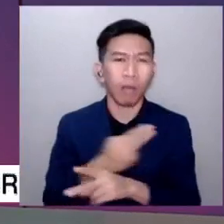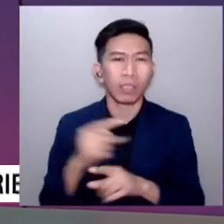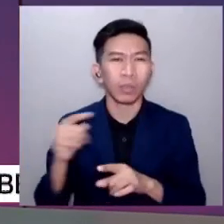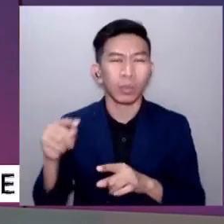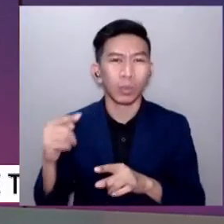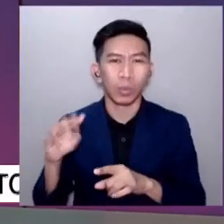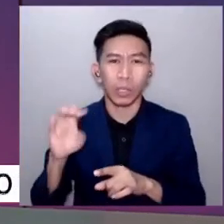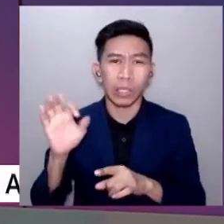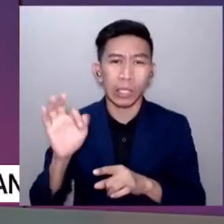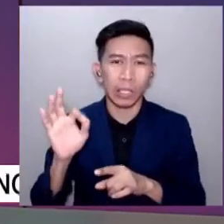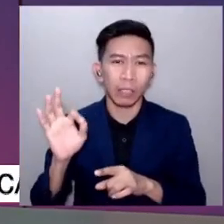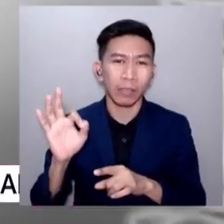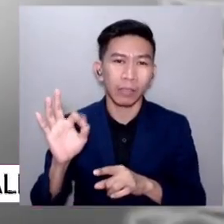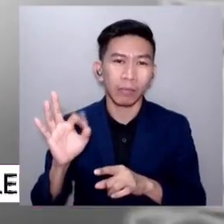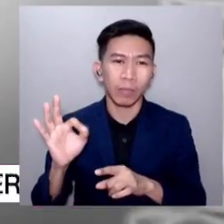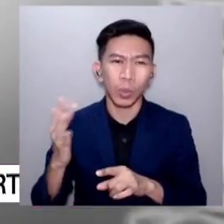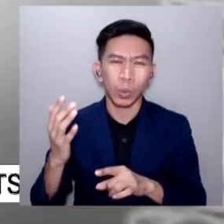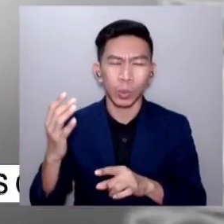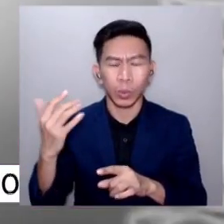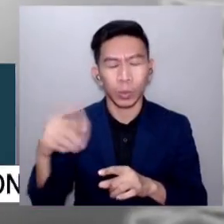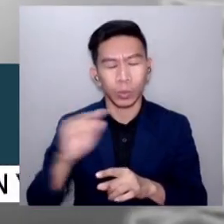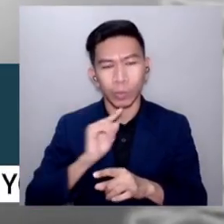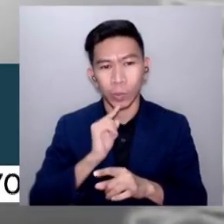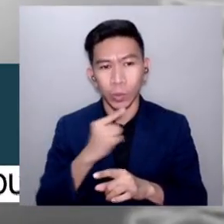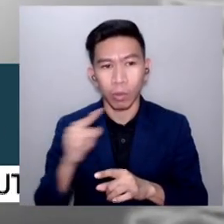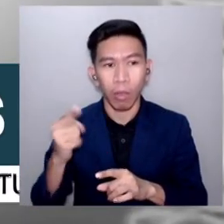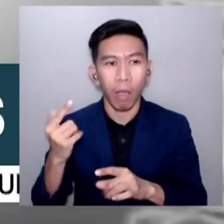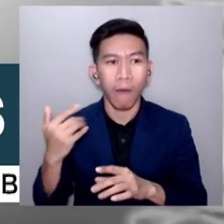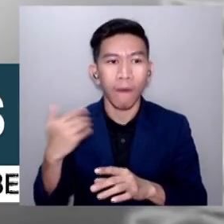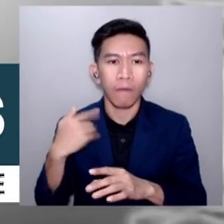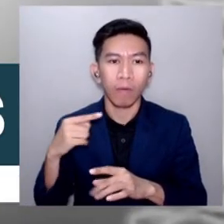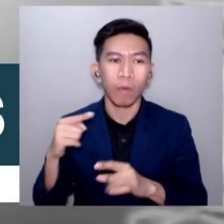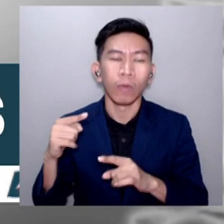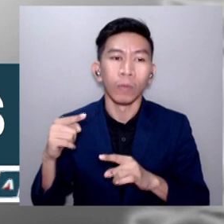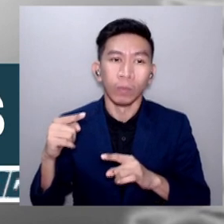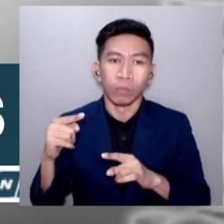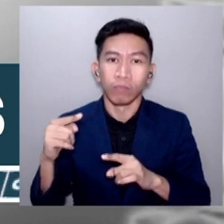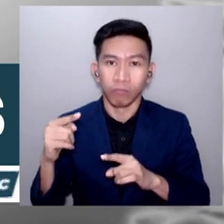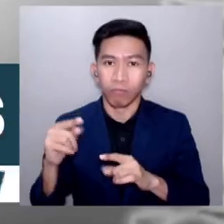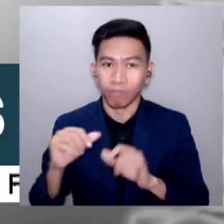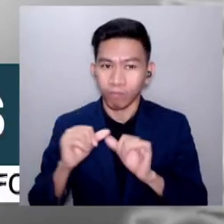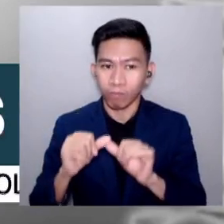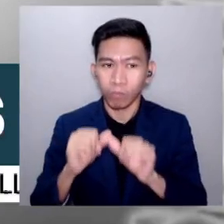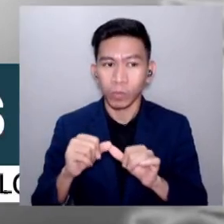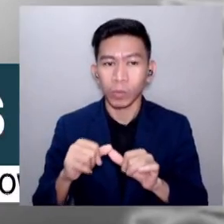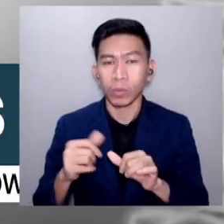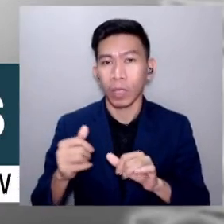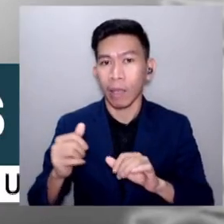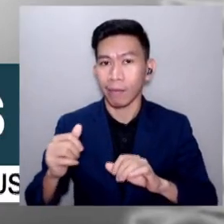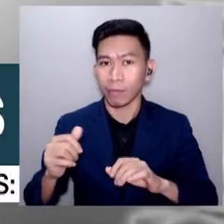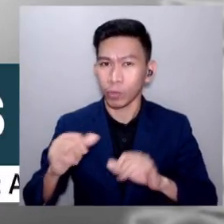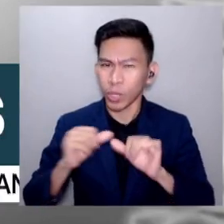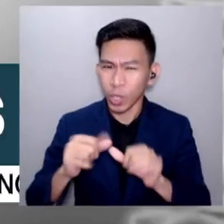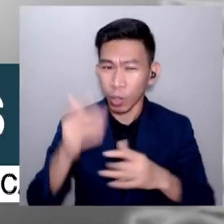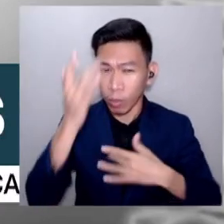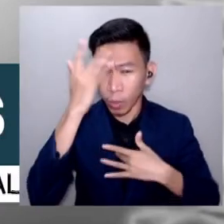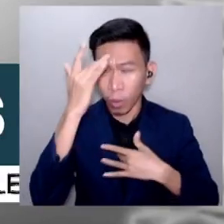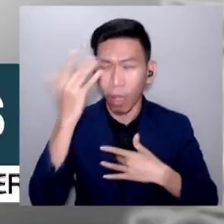than the previous week's 692 patients. Meanwhile, active cases are at their lowest since January 3rd, with